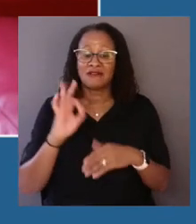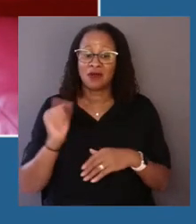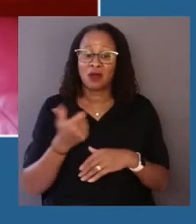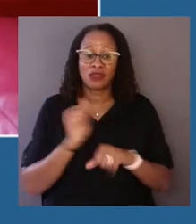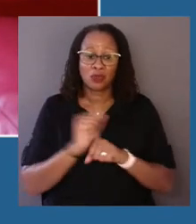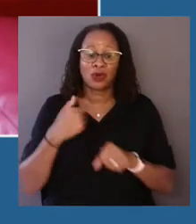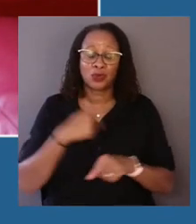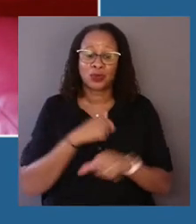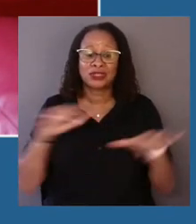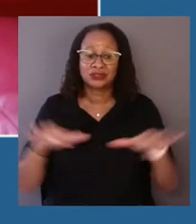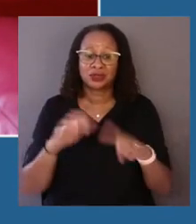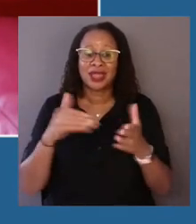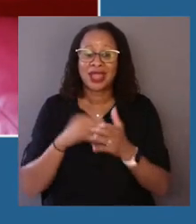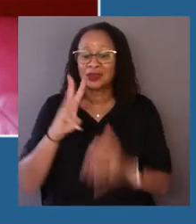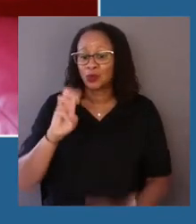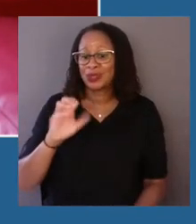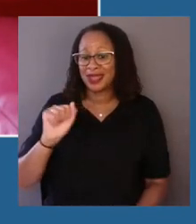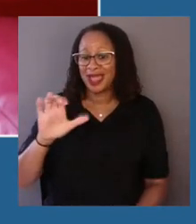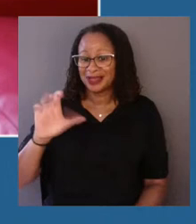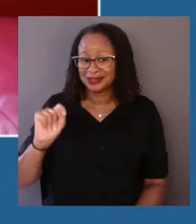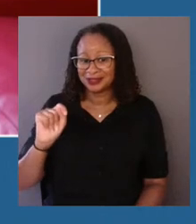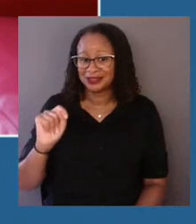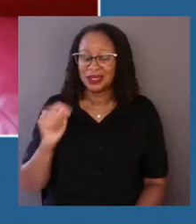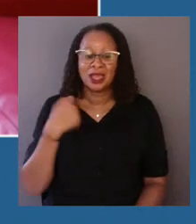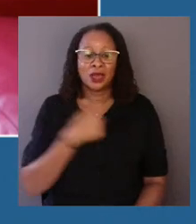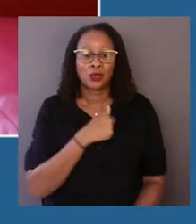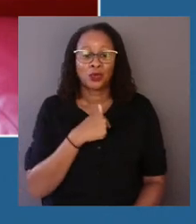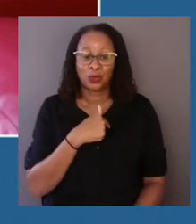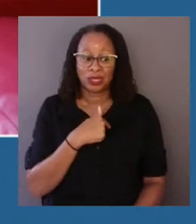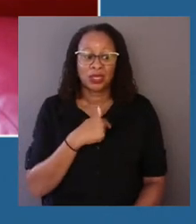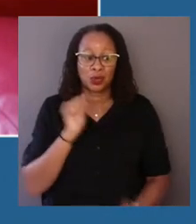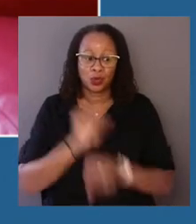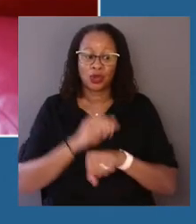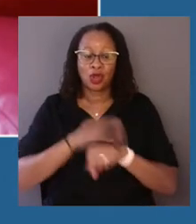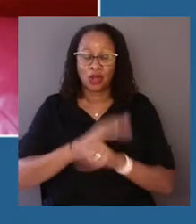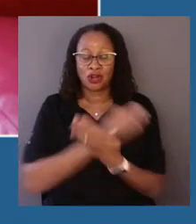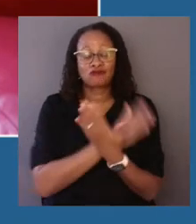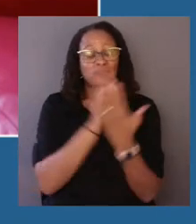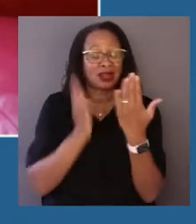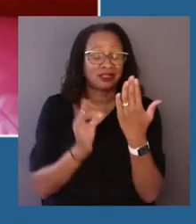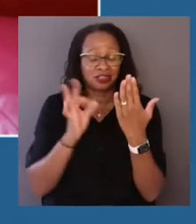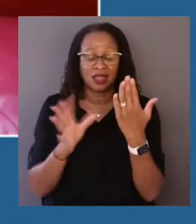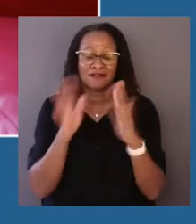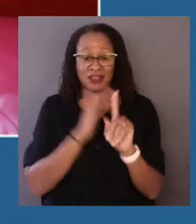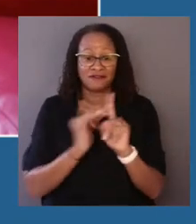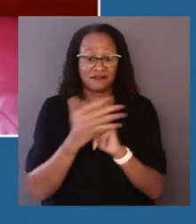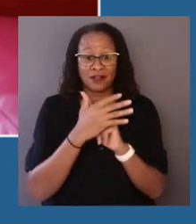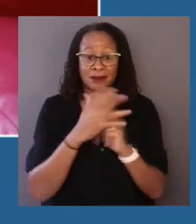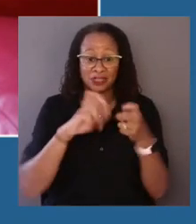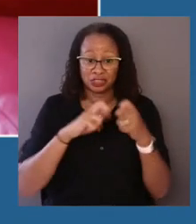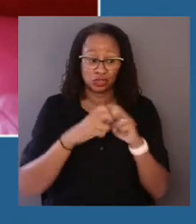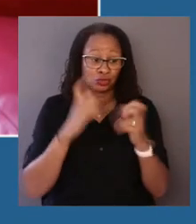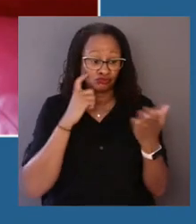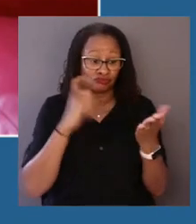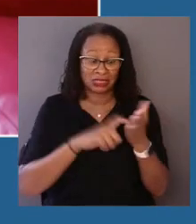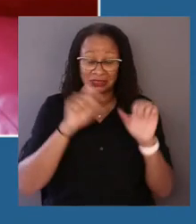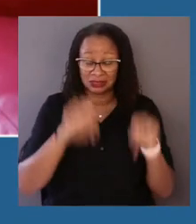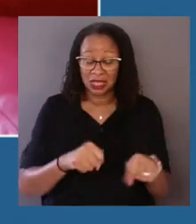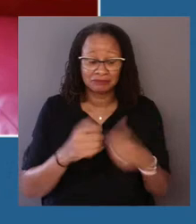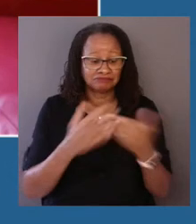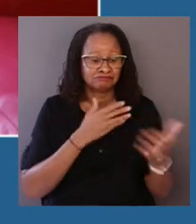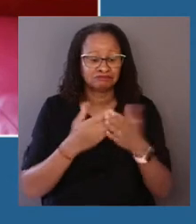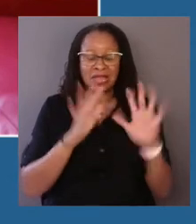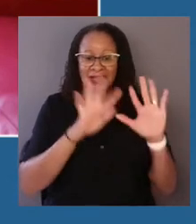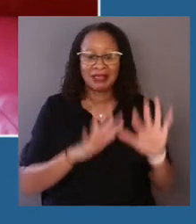at WEACT. We work on a range of environmental issues that you would recognize, whether it's climate, indoor